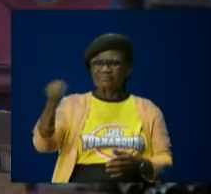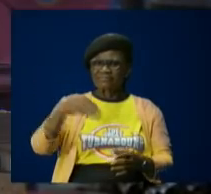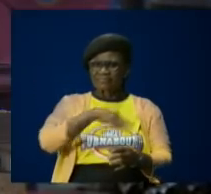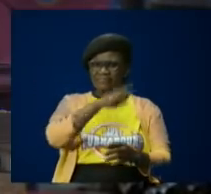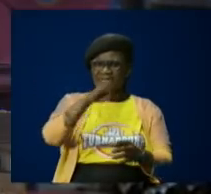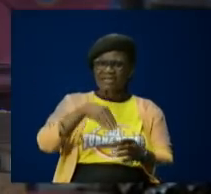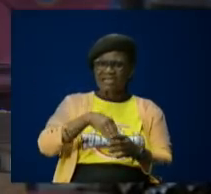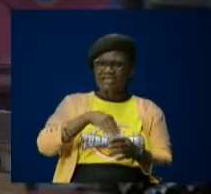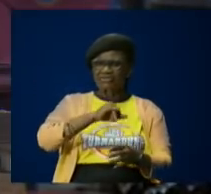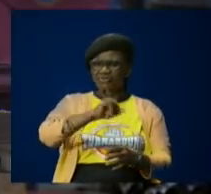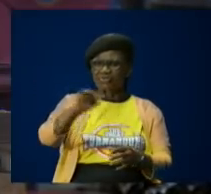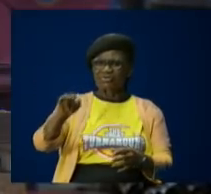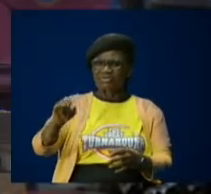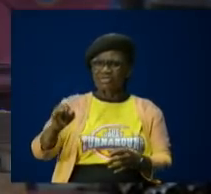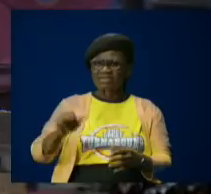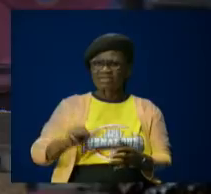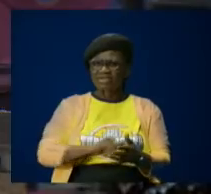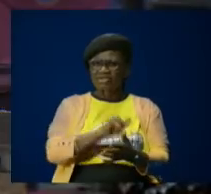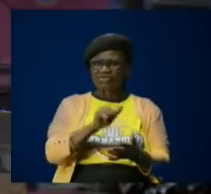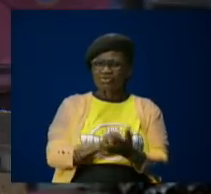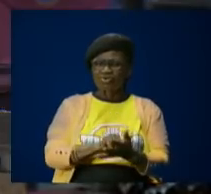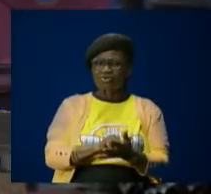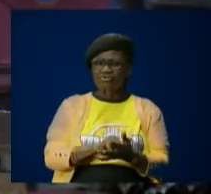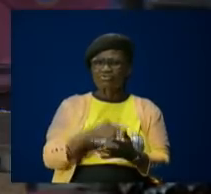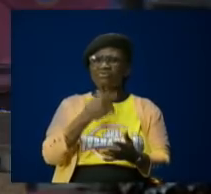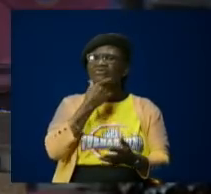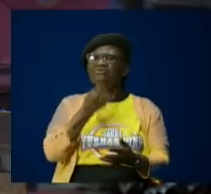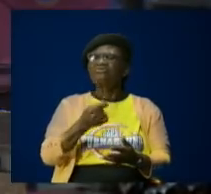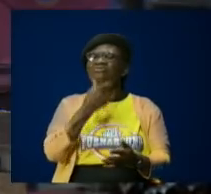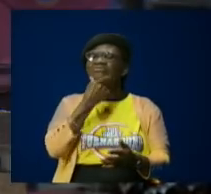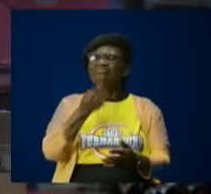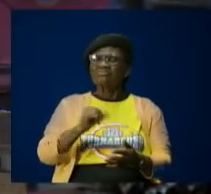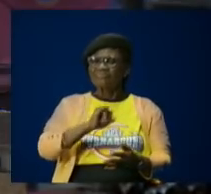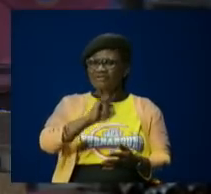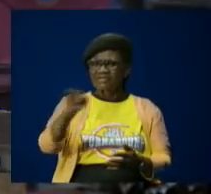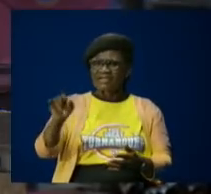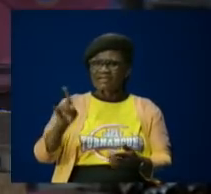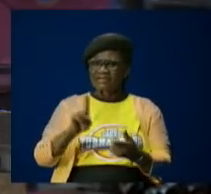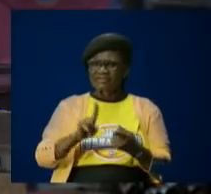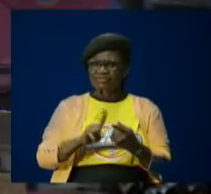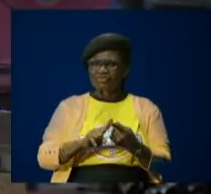including those pretending to be friends,